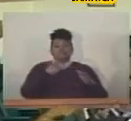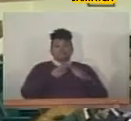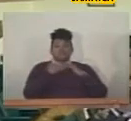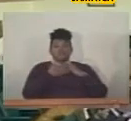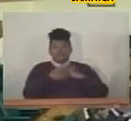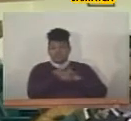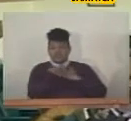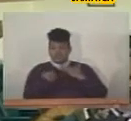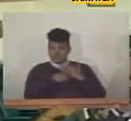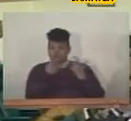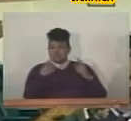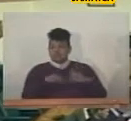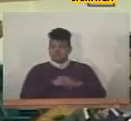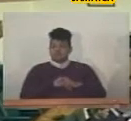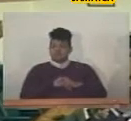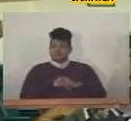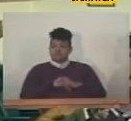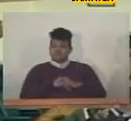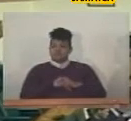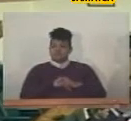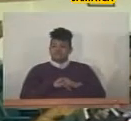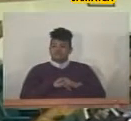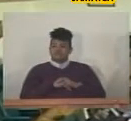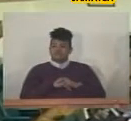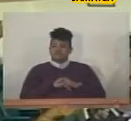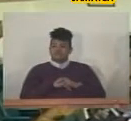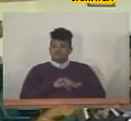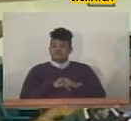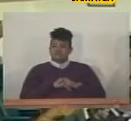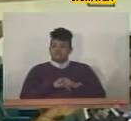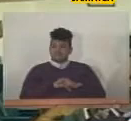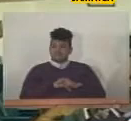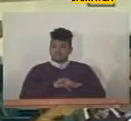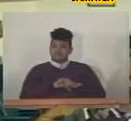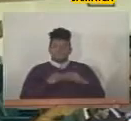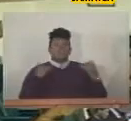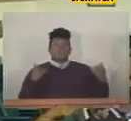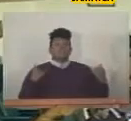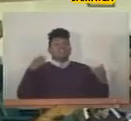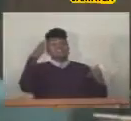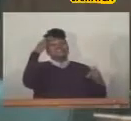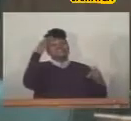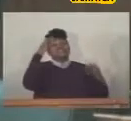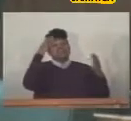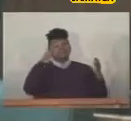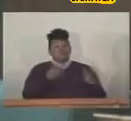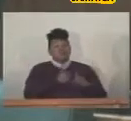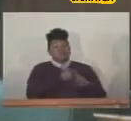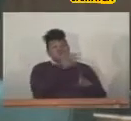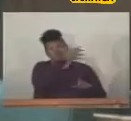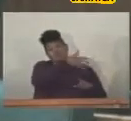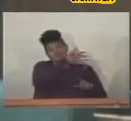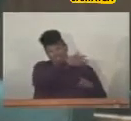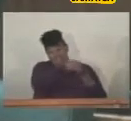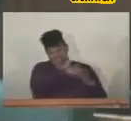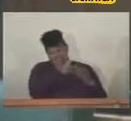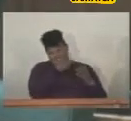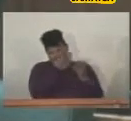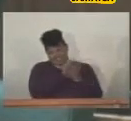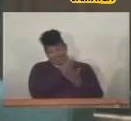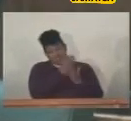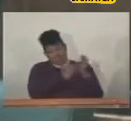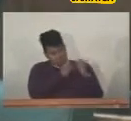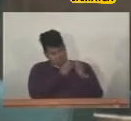country. There are currently, based on advice, 16 persons remaining in custody, some of the persons subject to